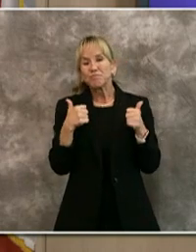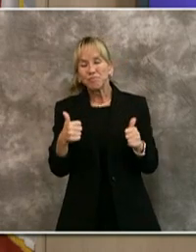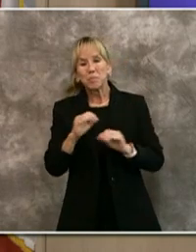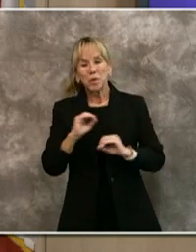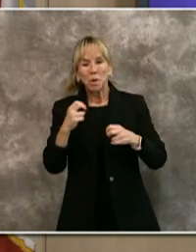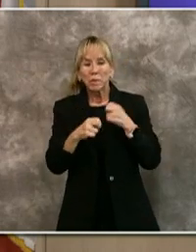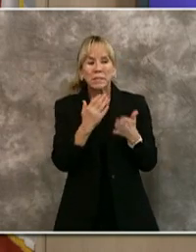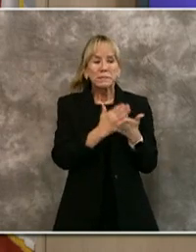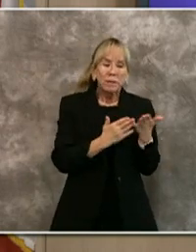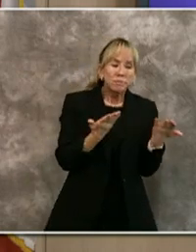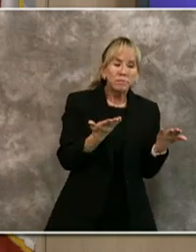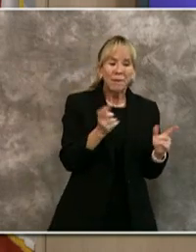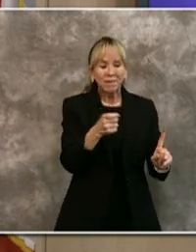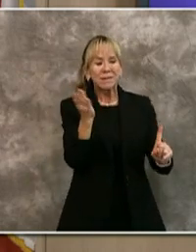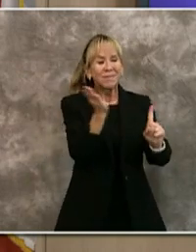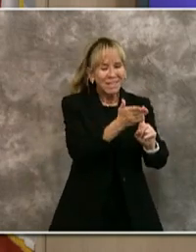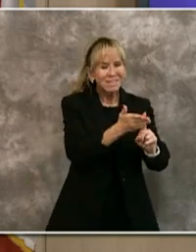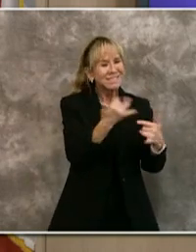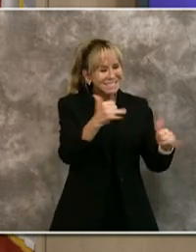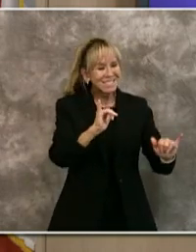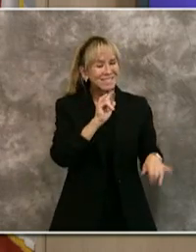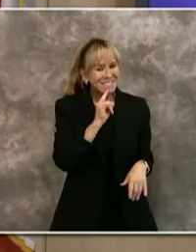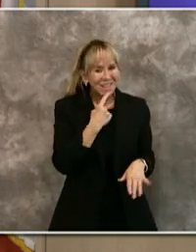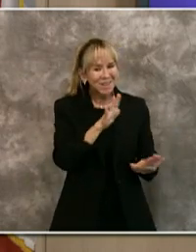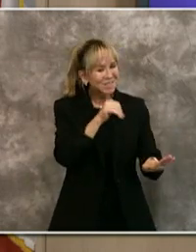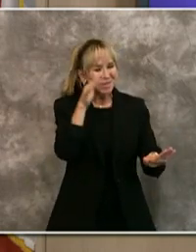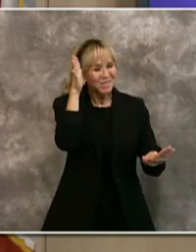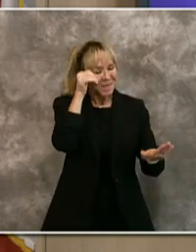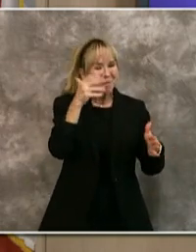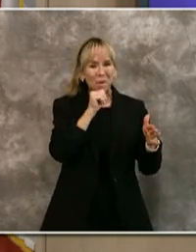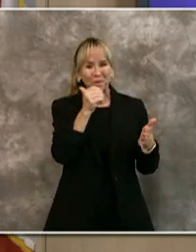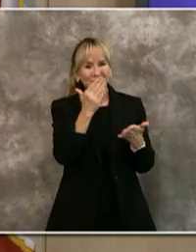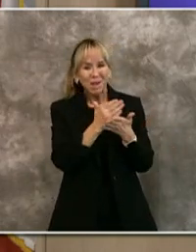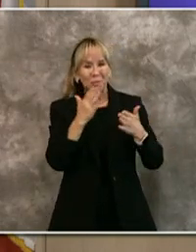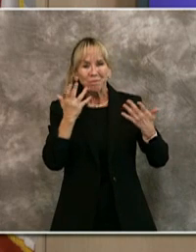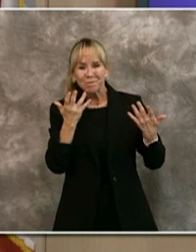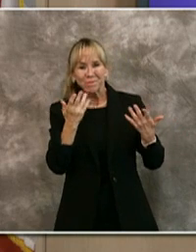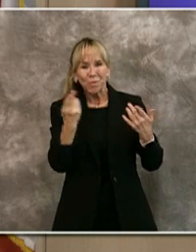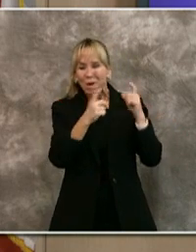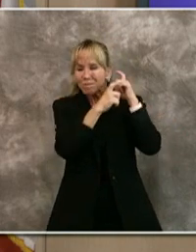work to do to convince people that this is still a real serious issue that has to be dealt with.